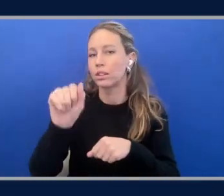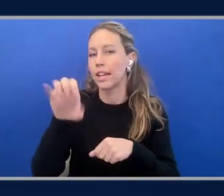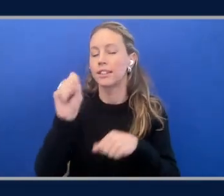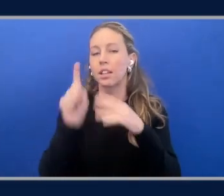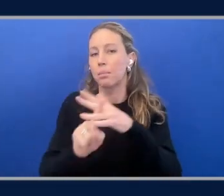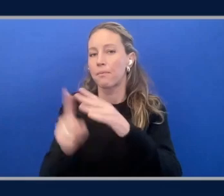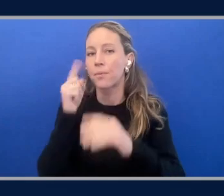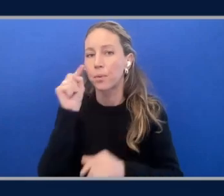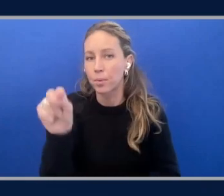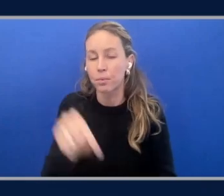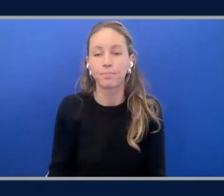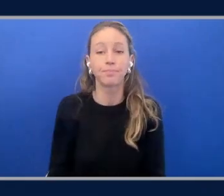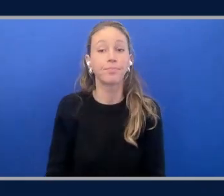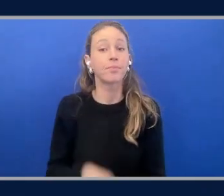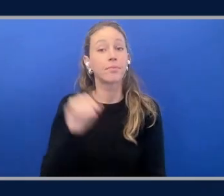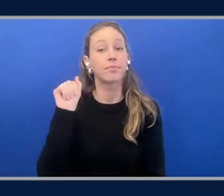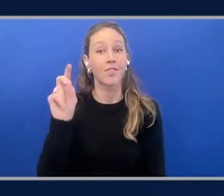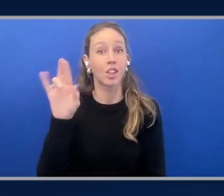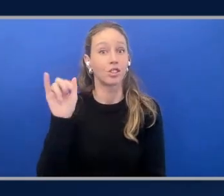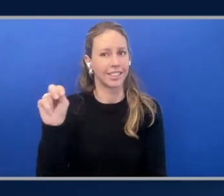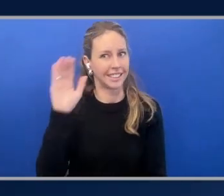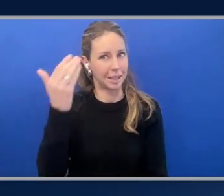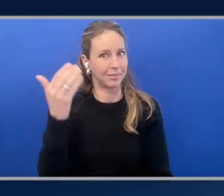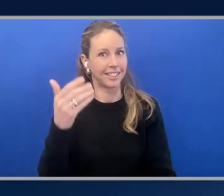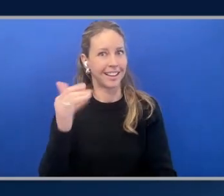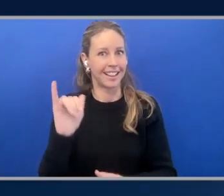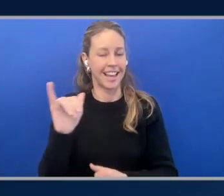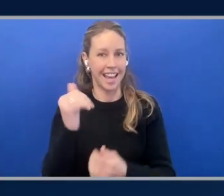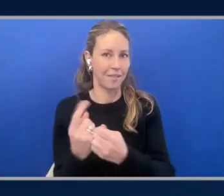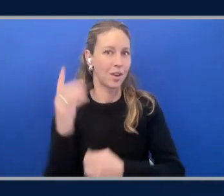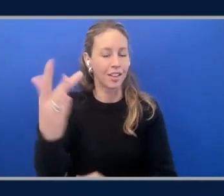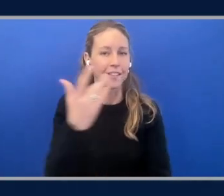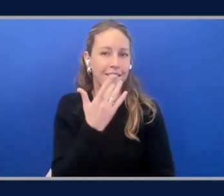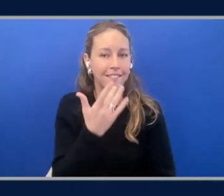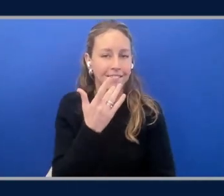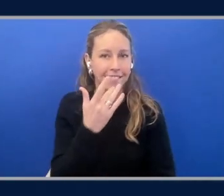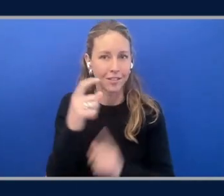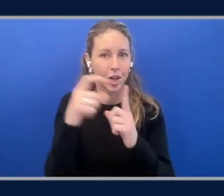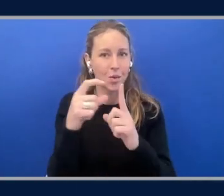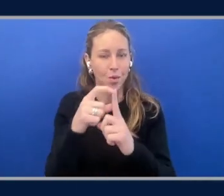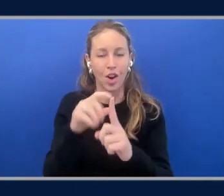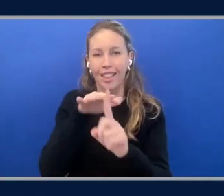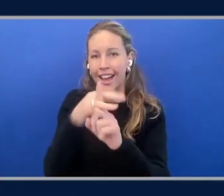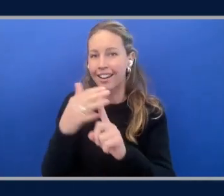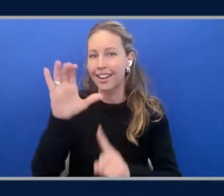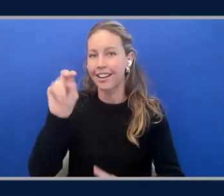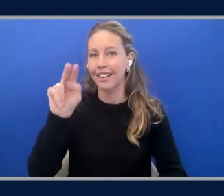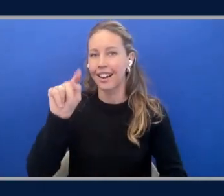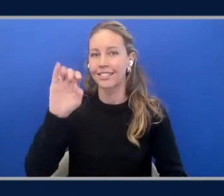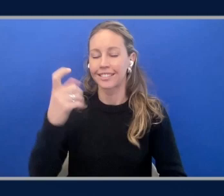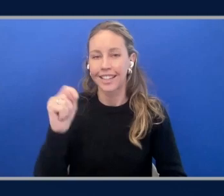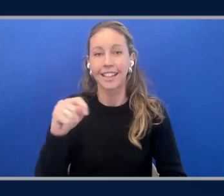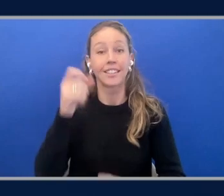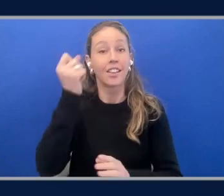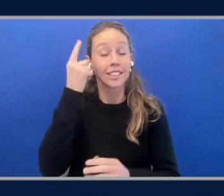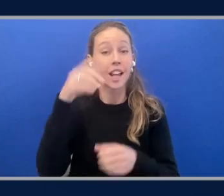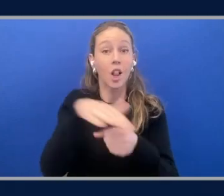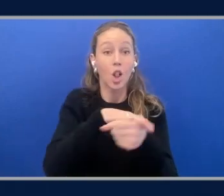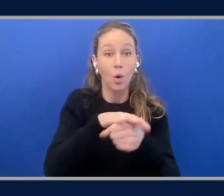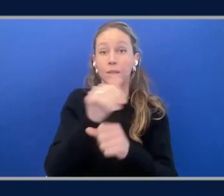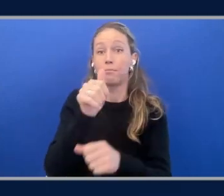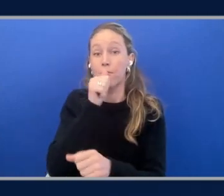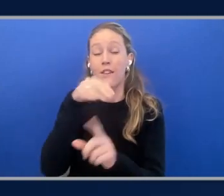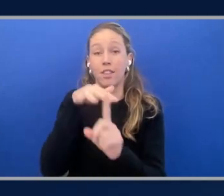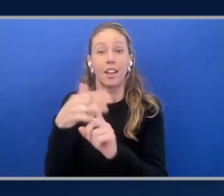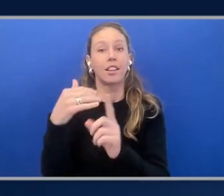sounds a lot like everyone's favorite word right now, context. Having that context, localized, private copy, specific, living